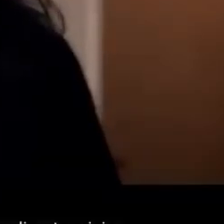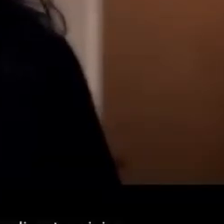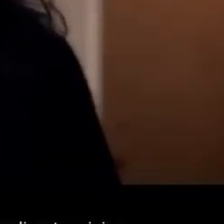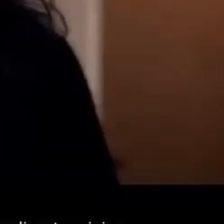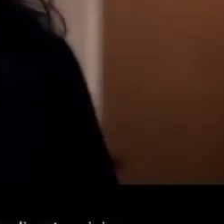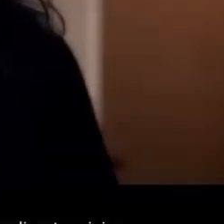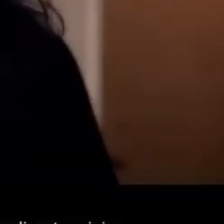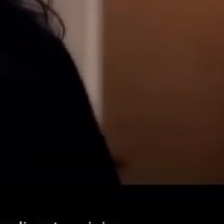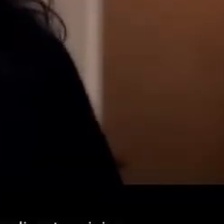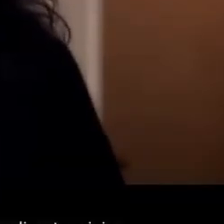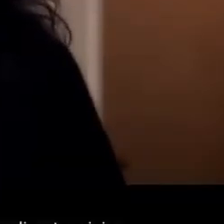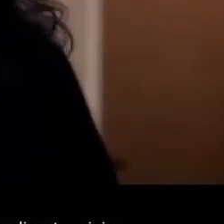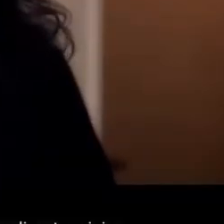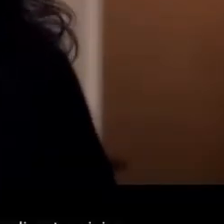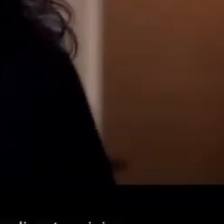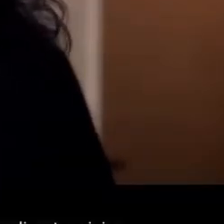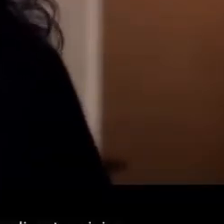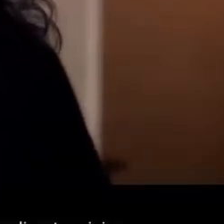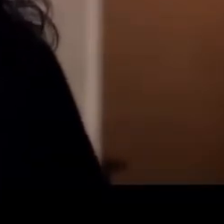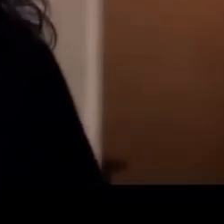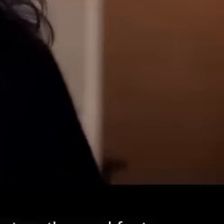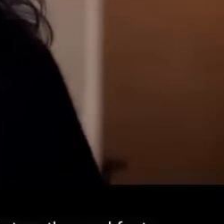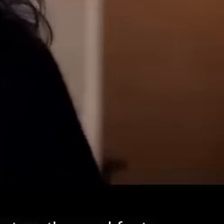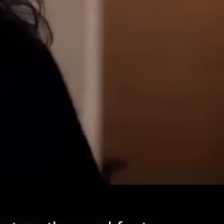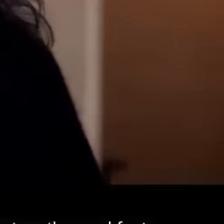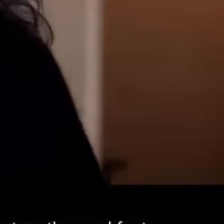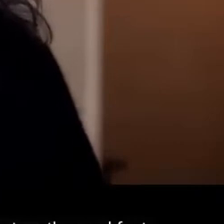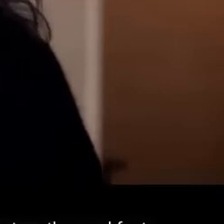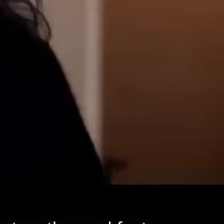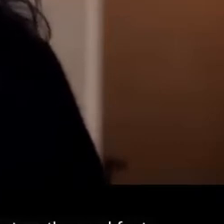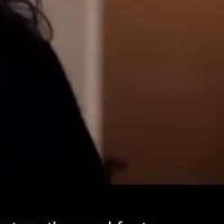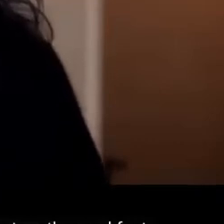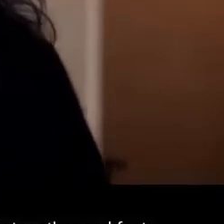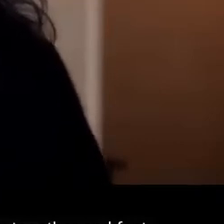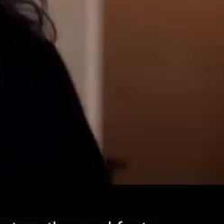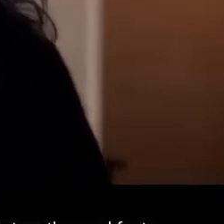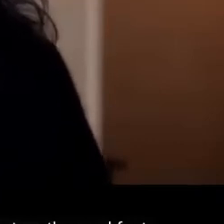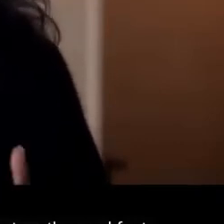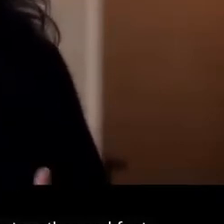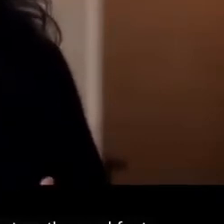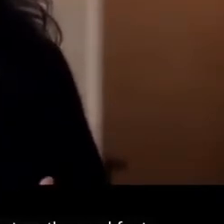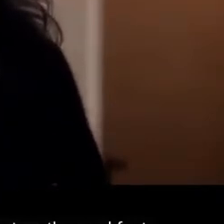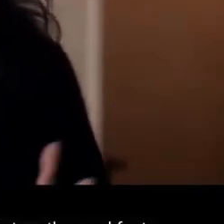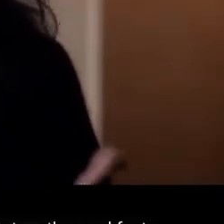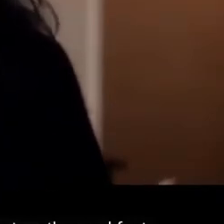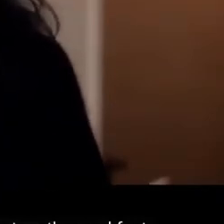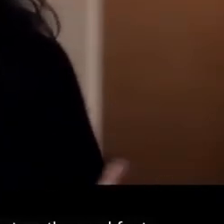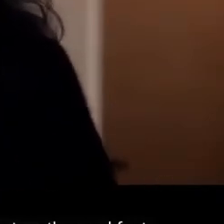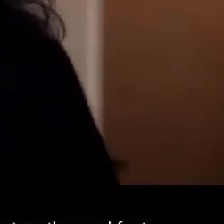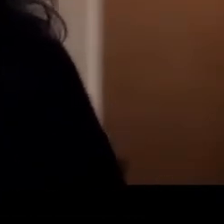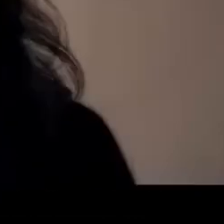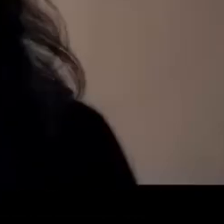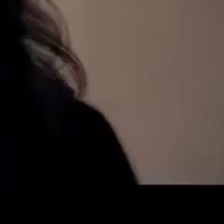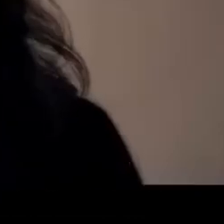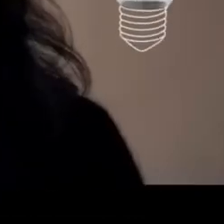Here's how we avert a worsening climate crisis and build a renewable and fair society together and